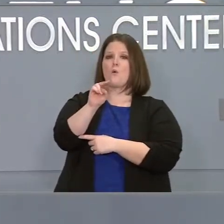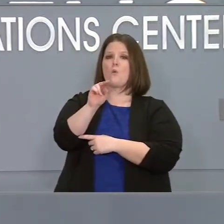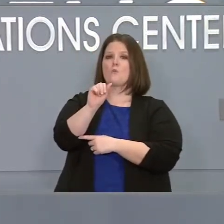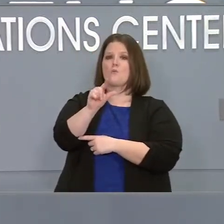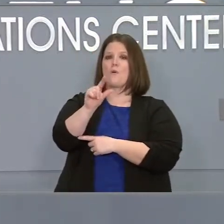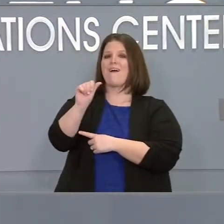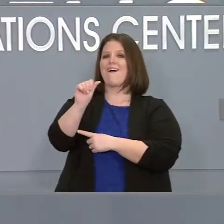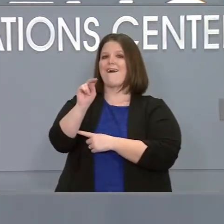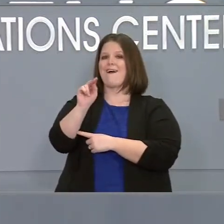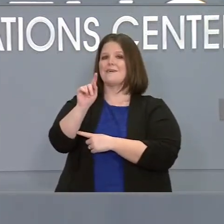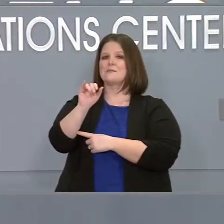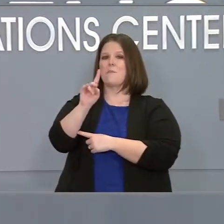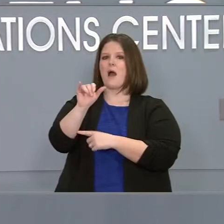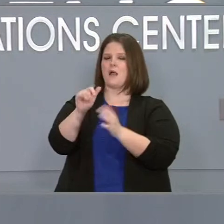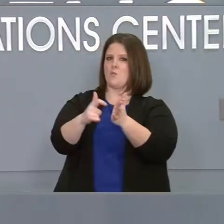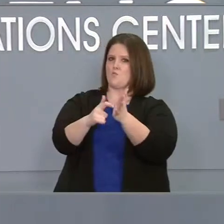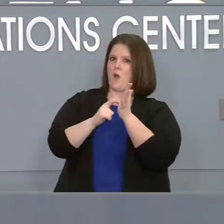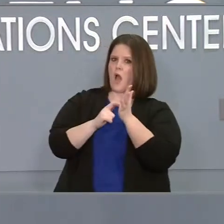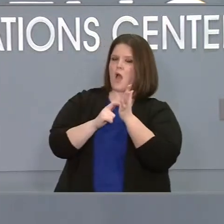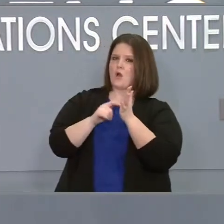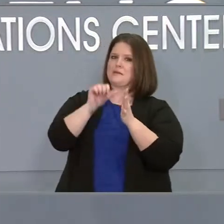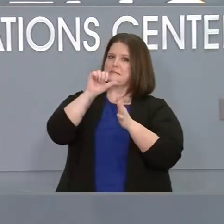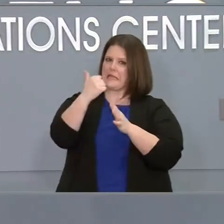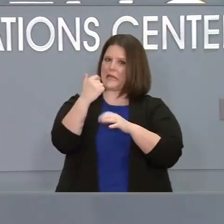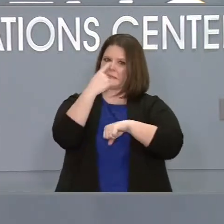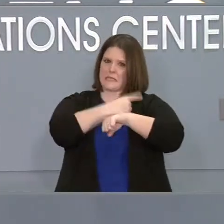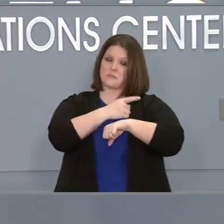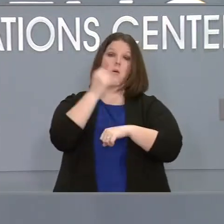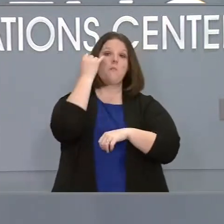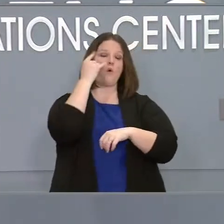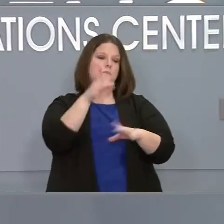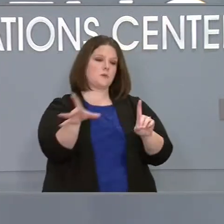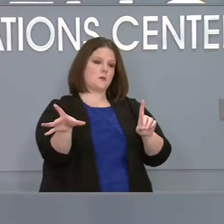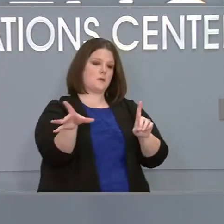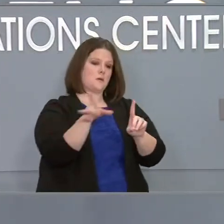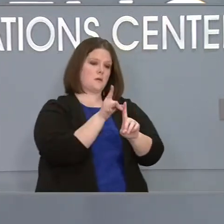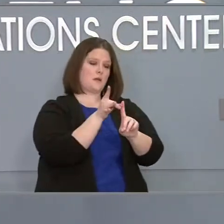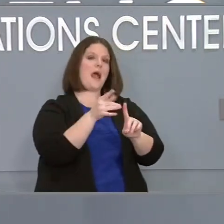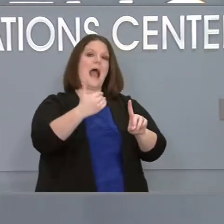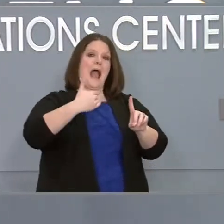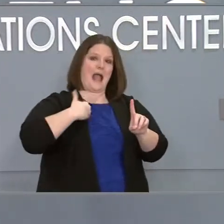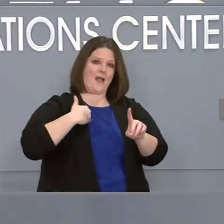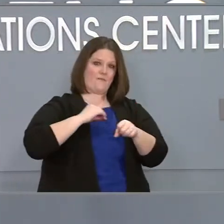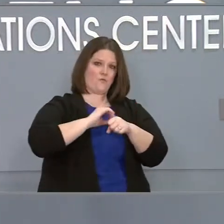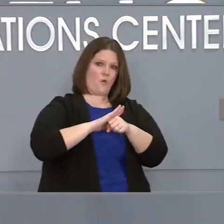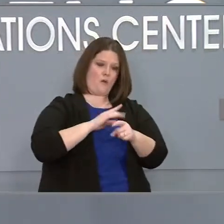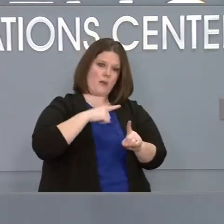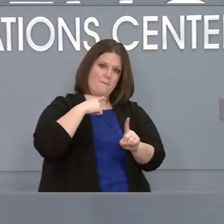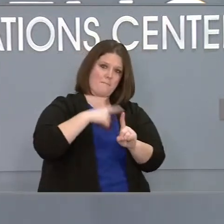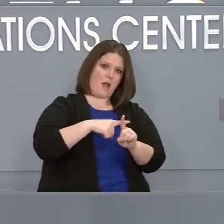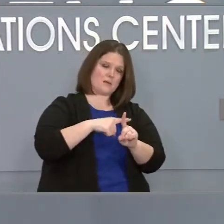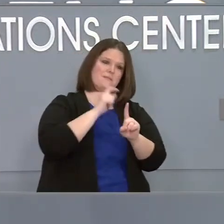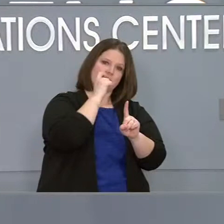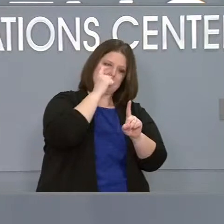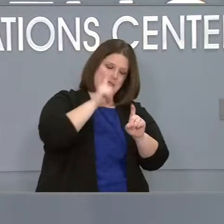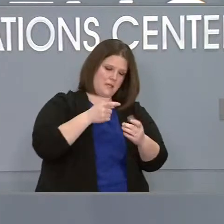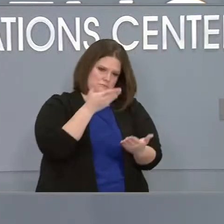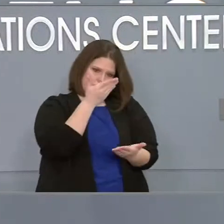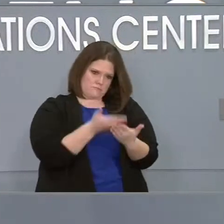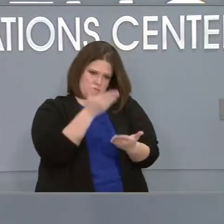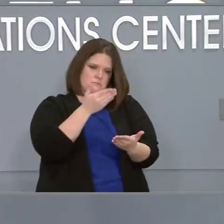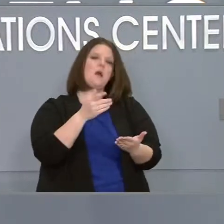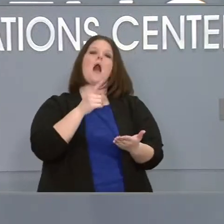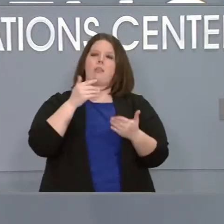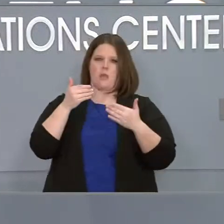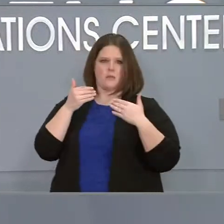within 10 days of having symptoms, which means you have to get tested and know you have COVID and then seek out treatment. So you could definitely find